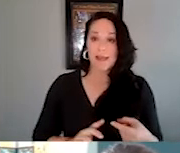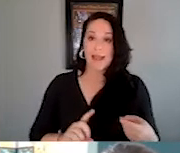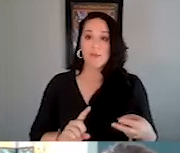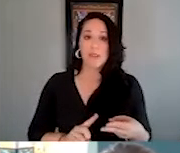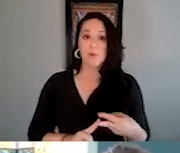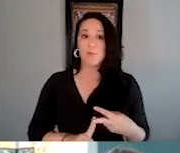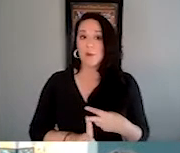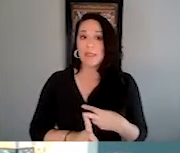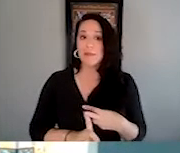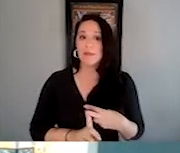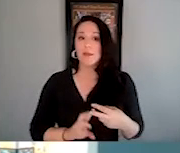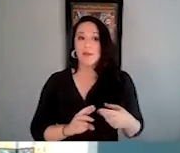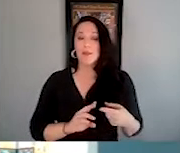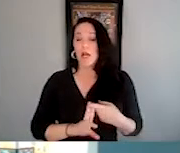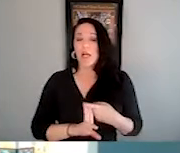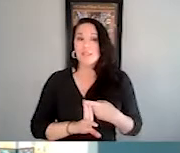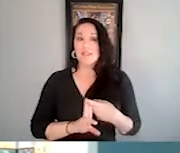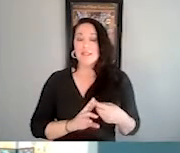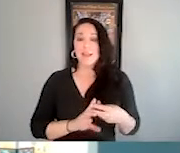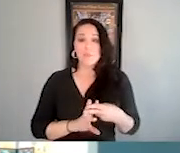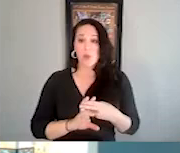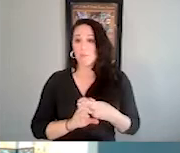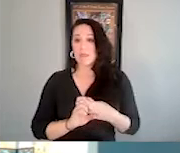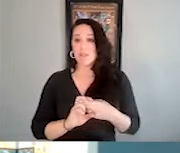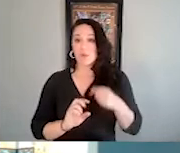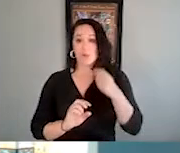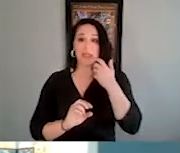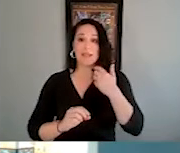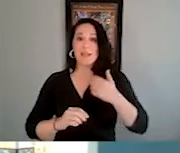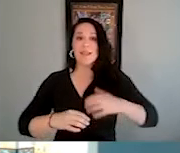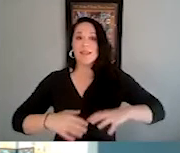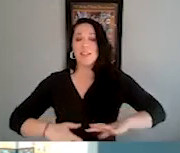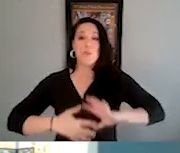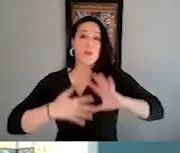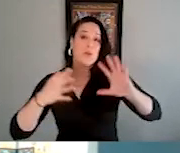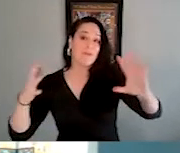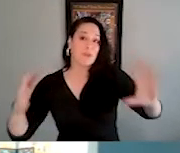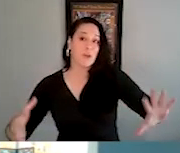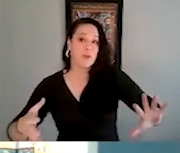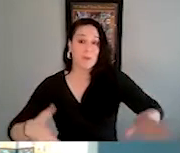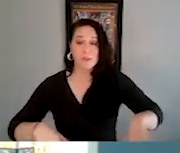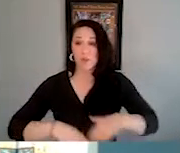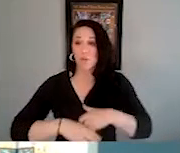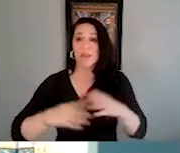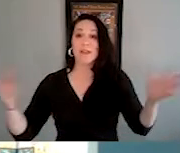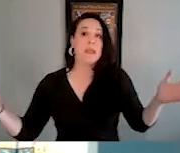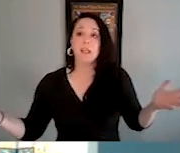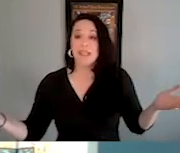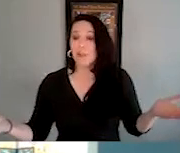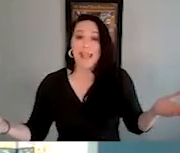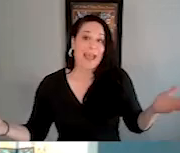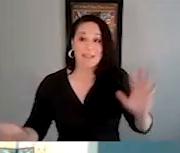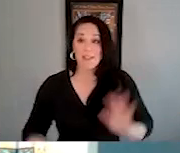price, how it's being promoted, costs, types of product being sold. Again, this is where you can have your community members go where